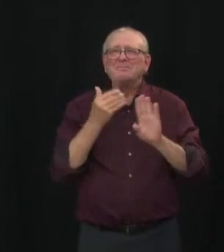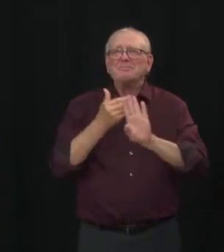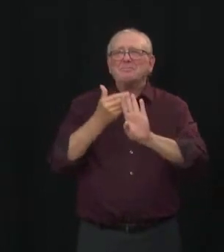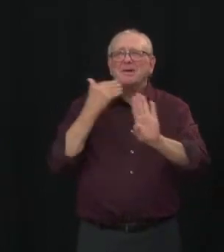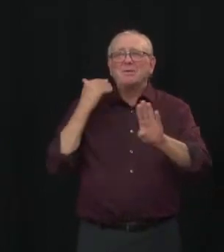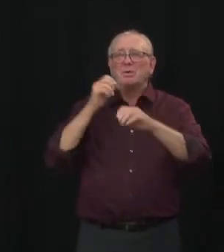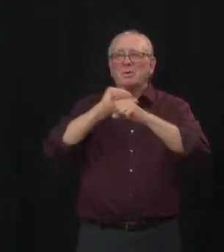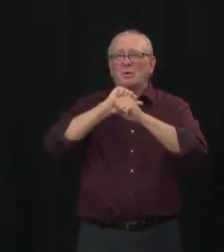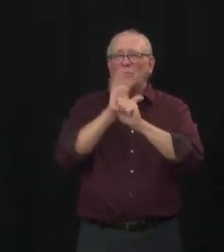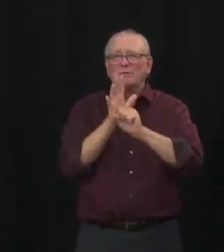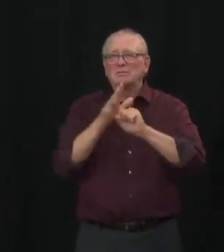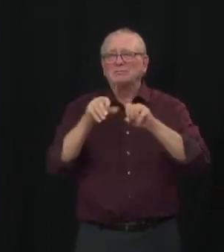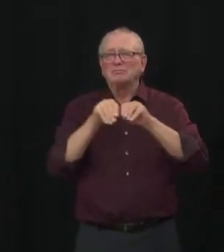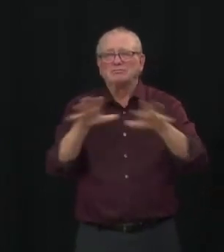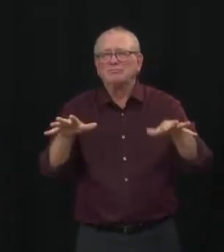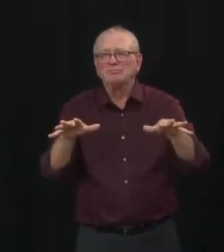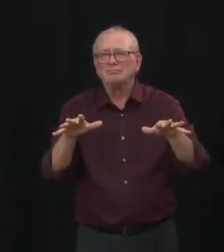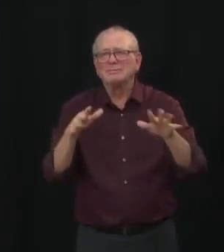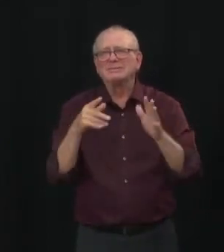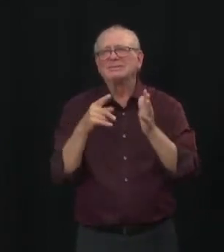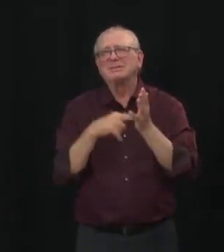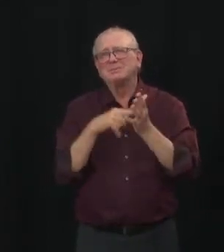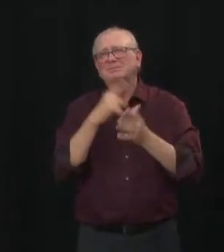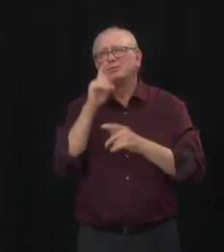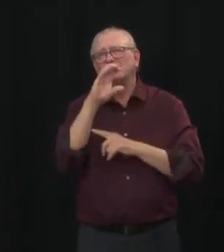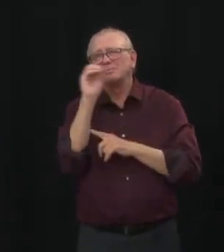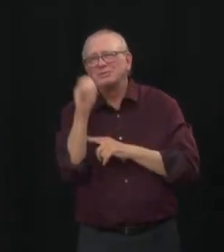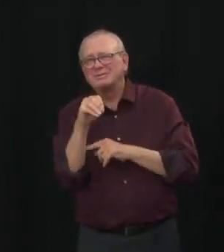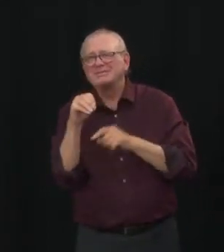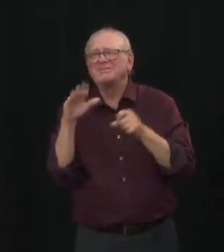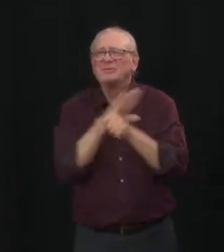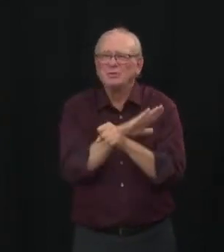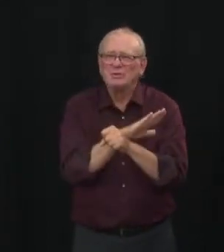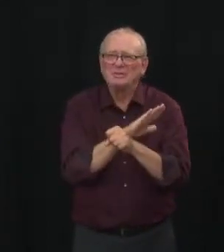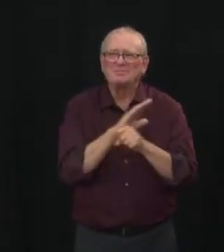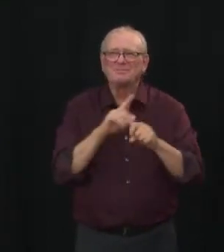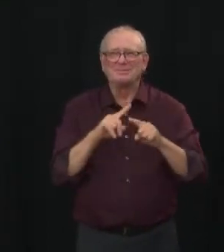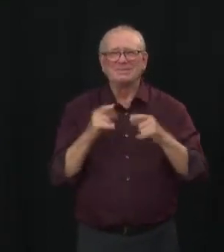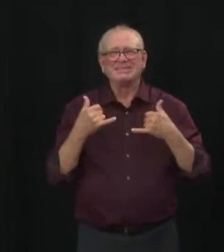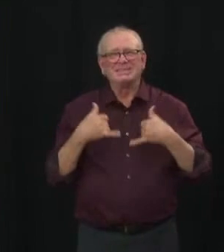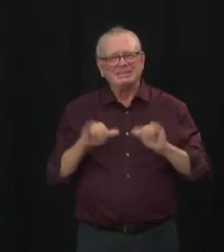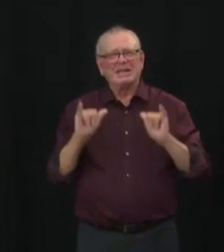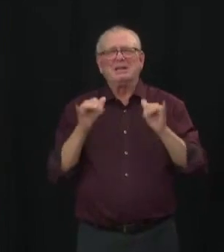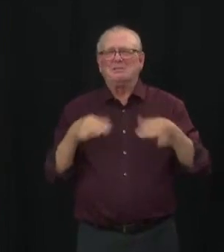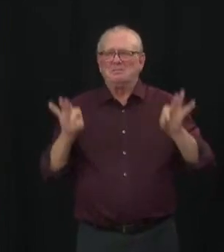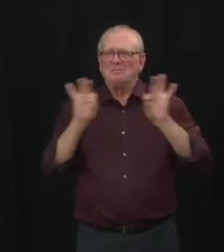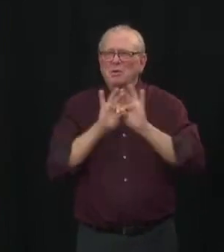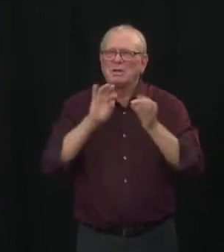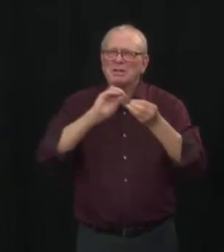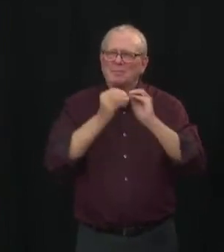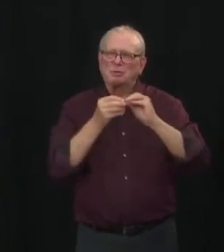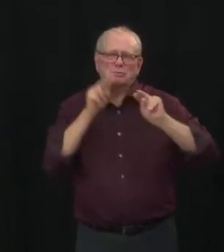under strain due to high call volumes and also delays in handing patients over in emergency